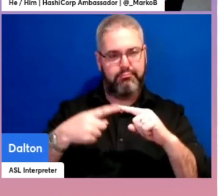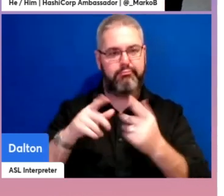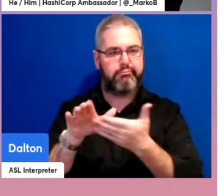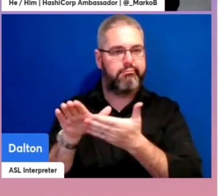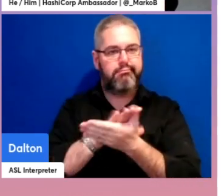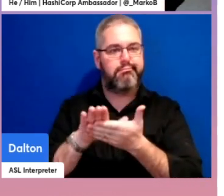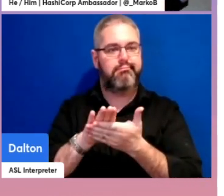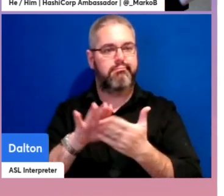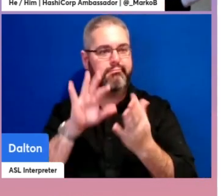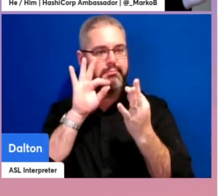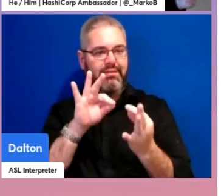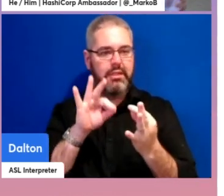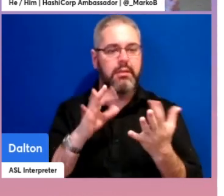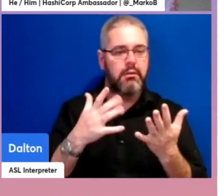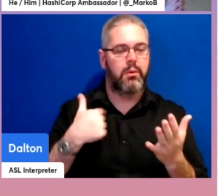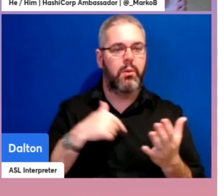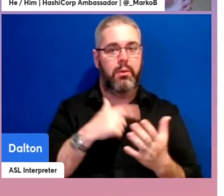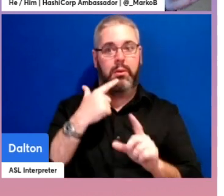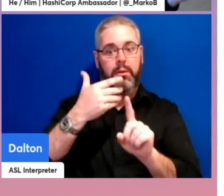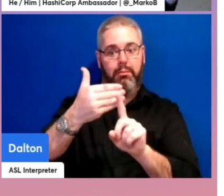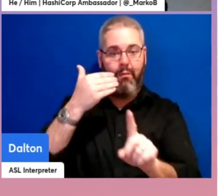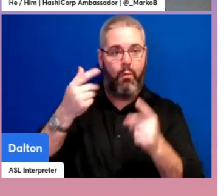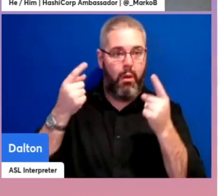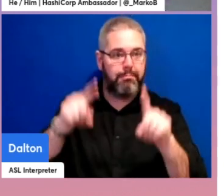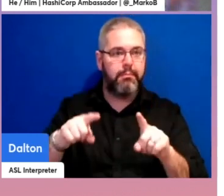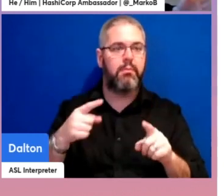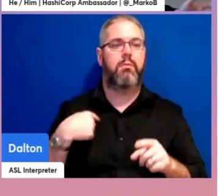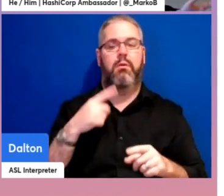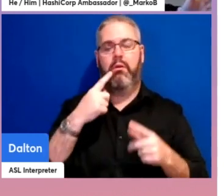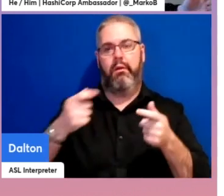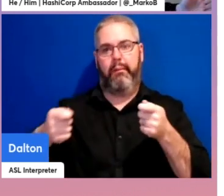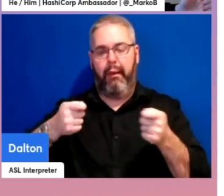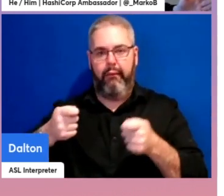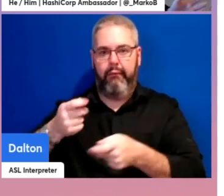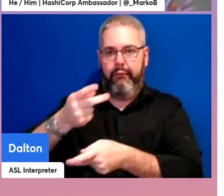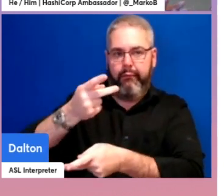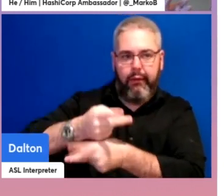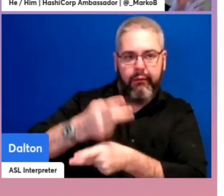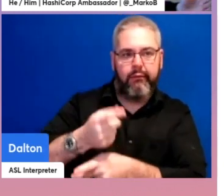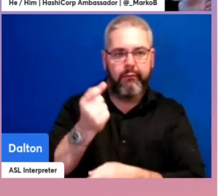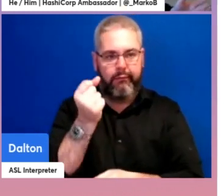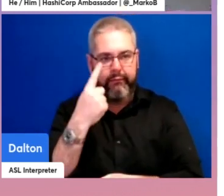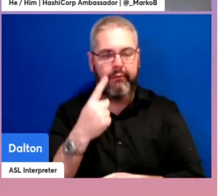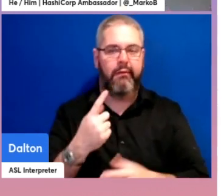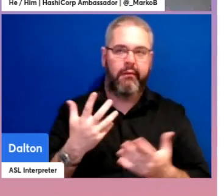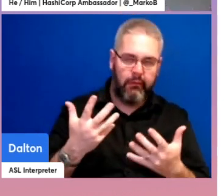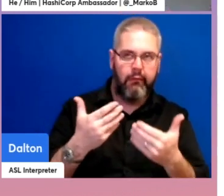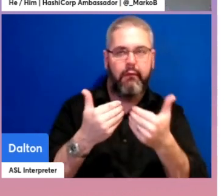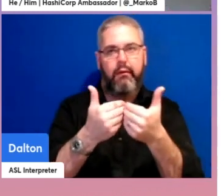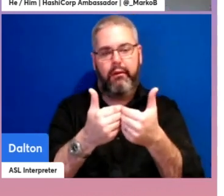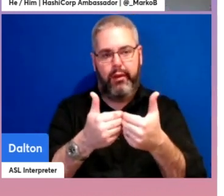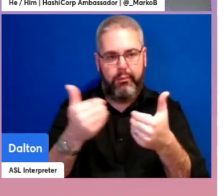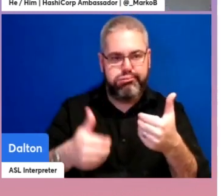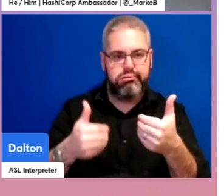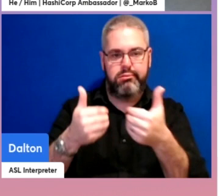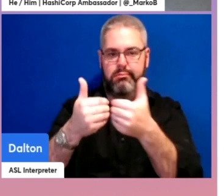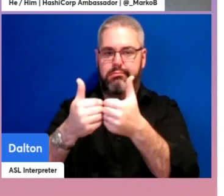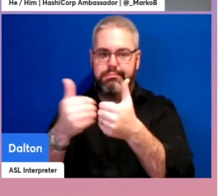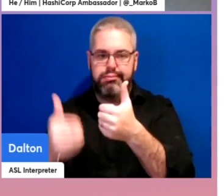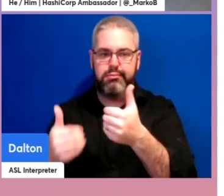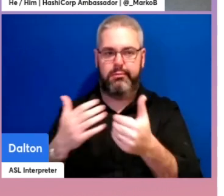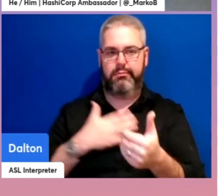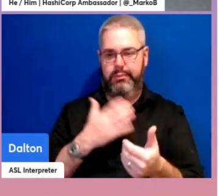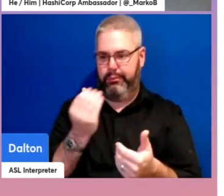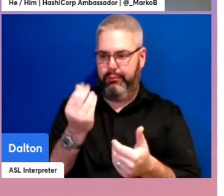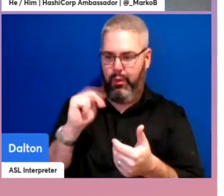And, previously you would have to kind of manage that separately, kind of run your own scripts or,